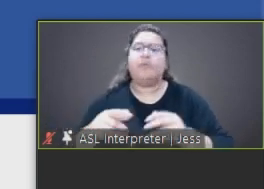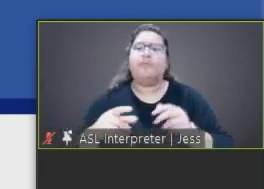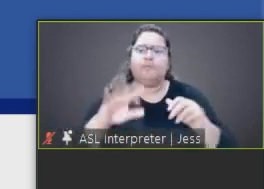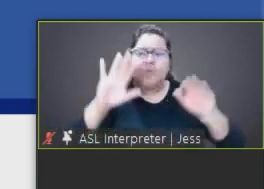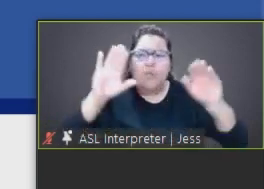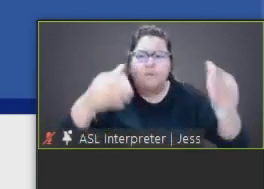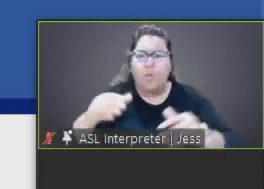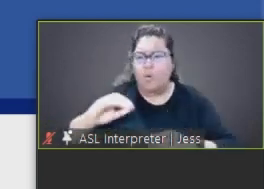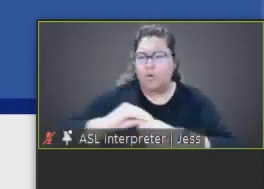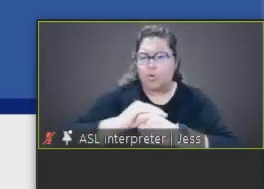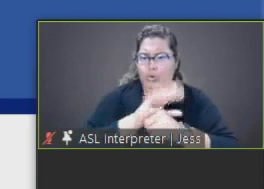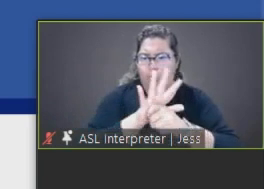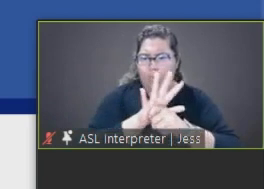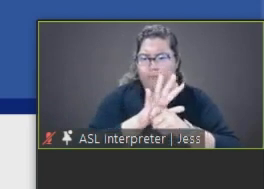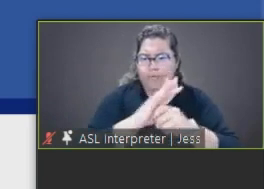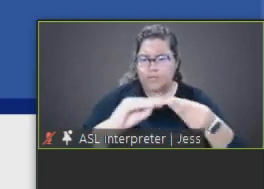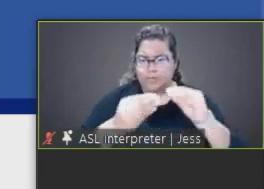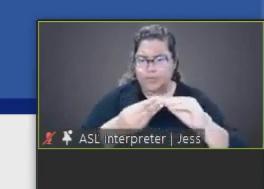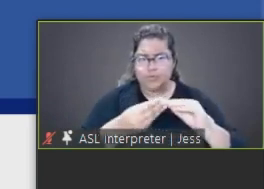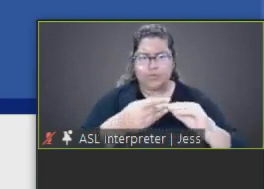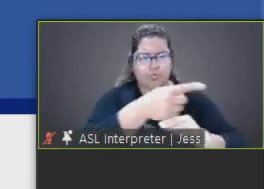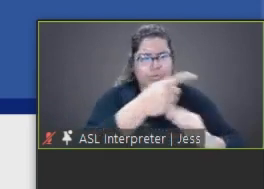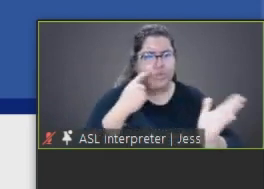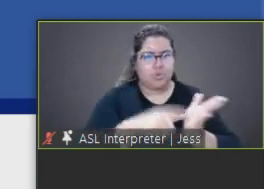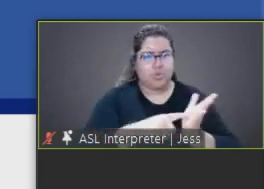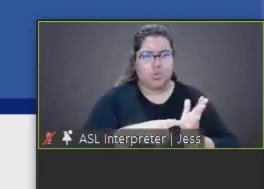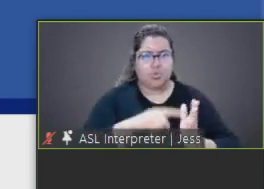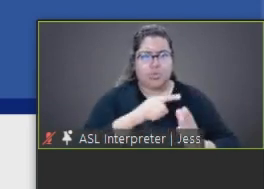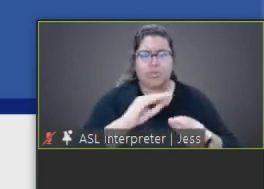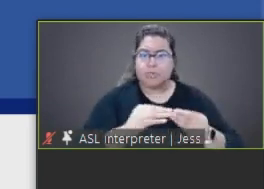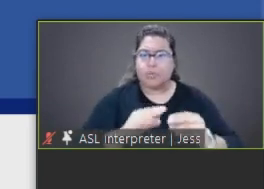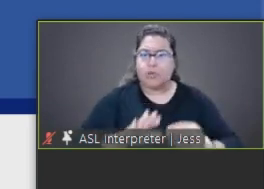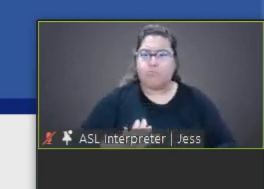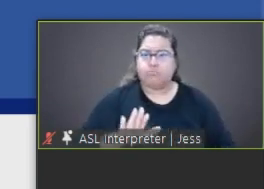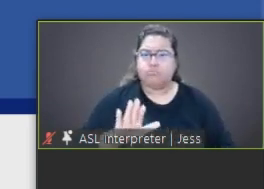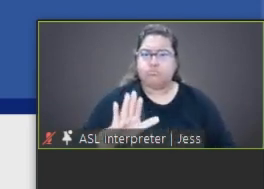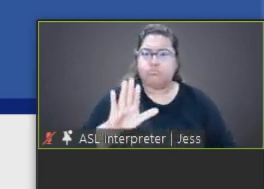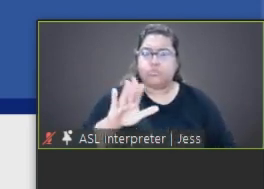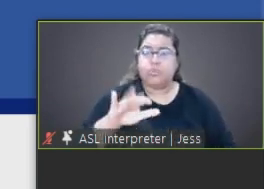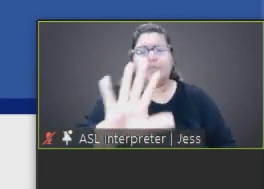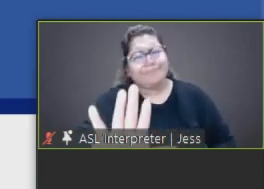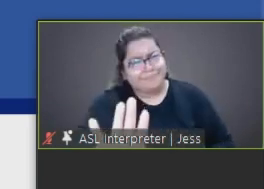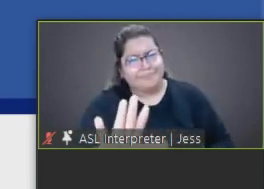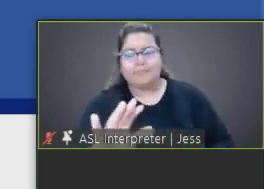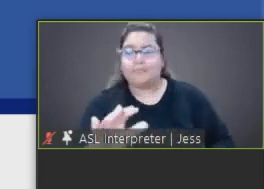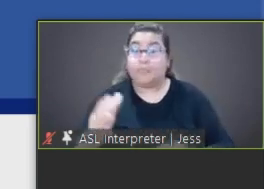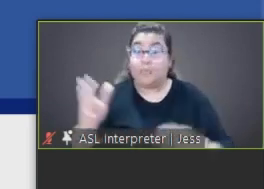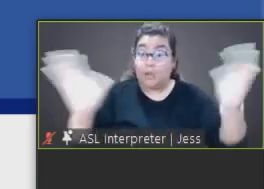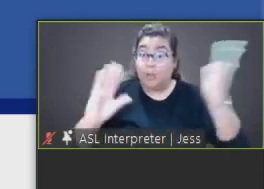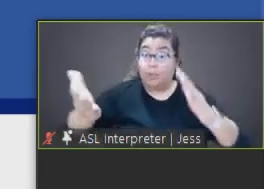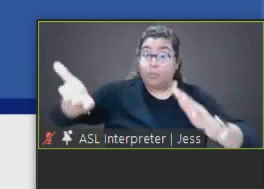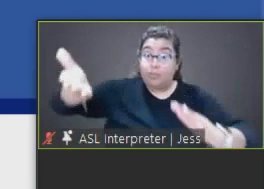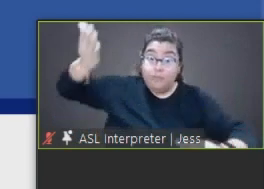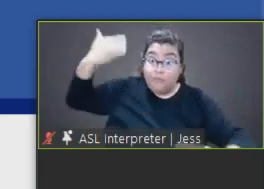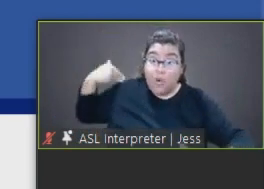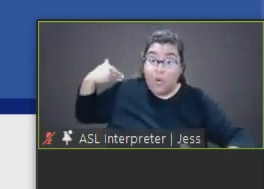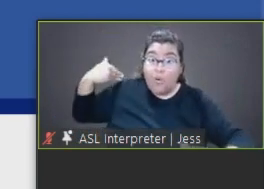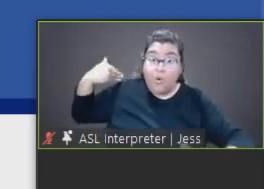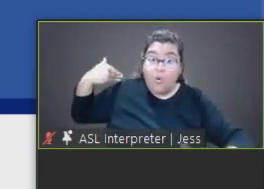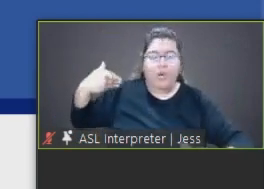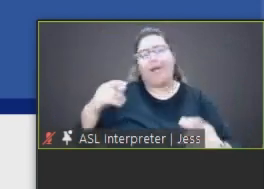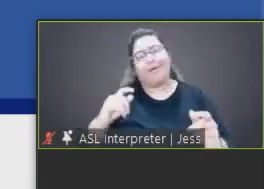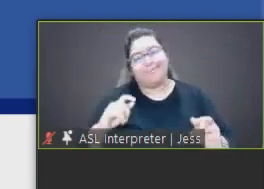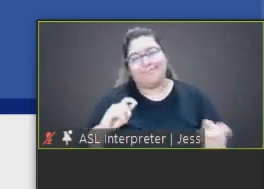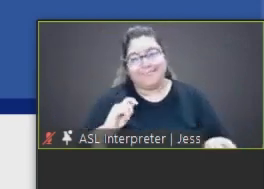case numbers are increasing over time. Keep in mind that case numbers now are not the same as what they were previously because of changes